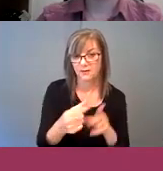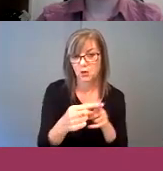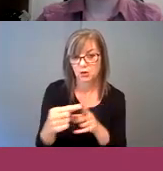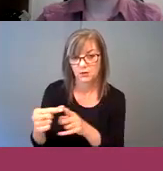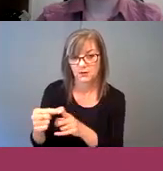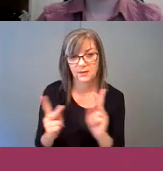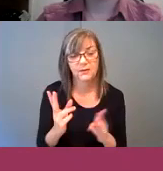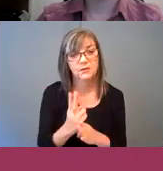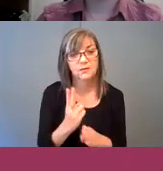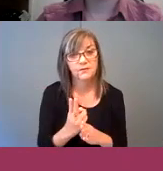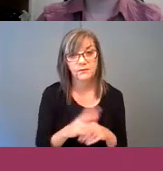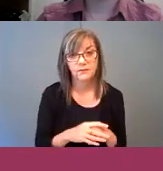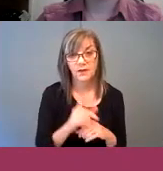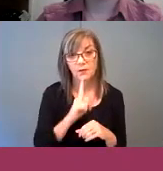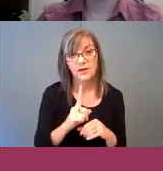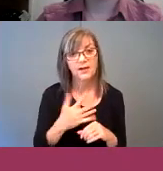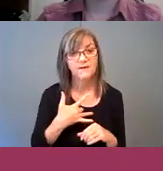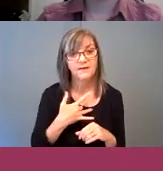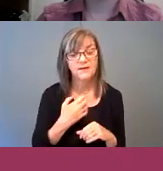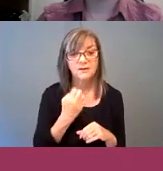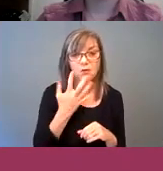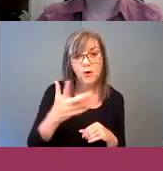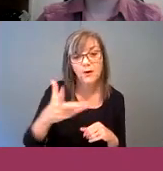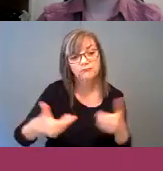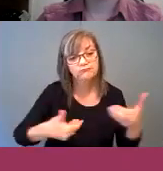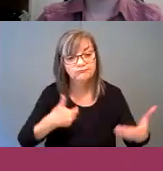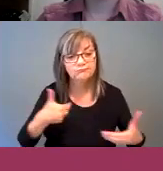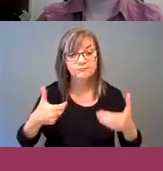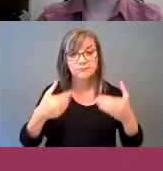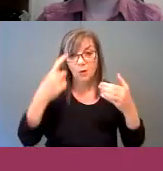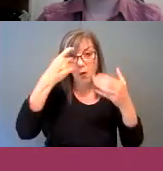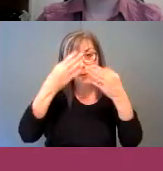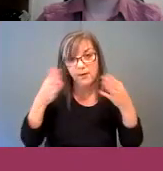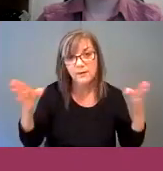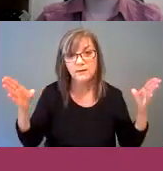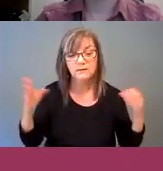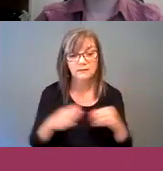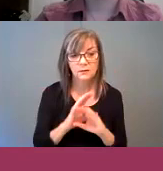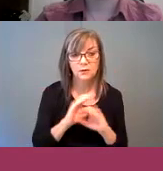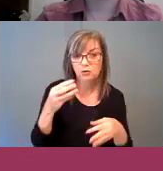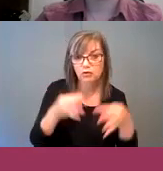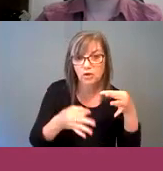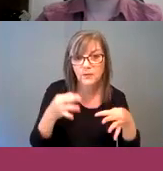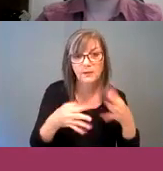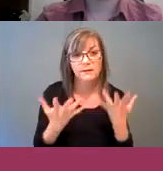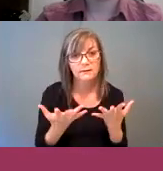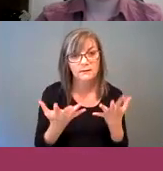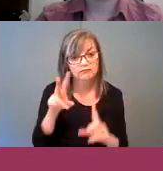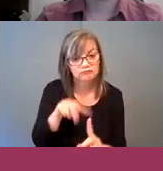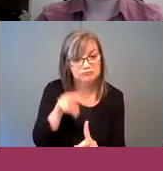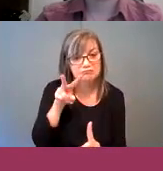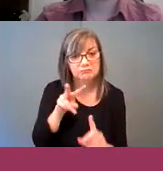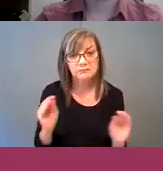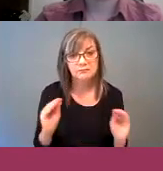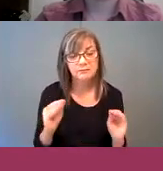it's really invitational and I feel like this person is open-minded and non-judgmental and